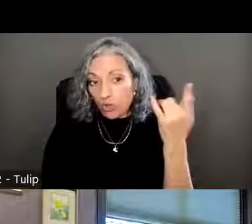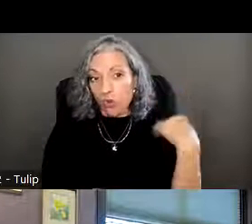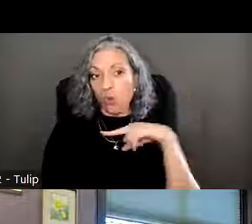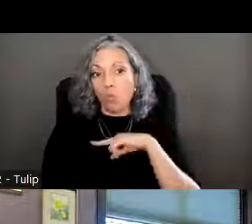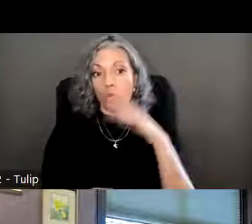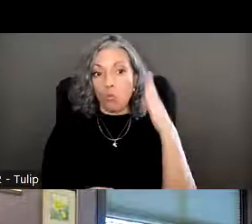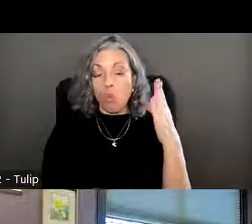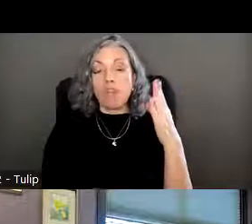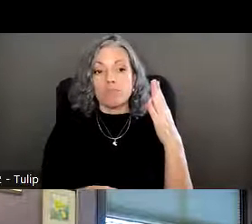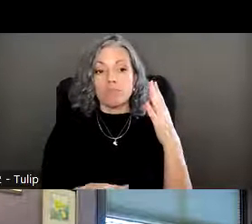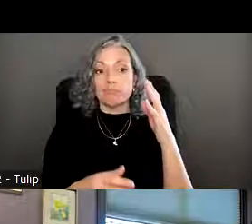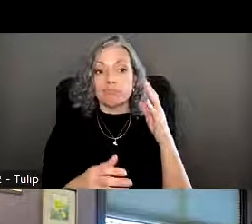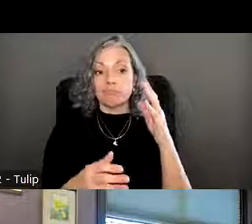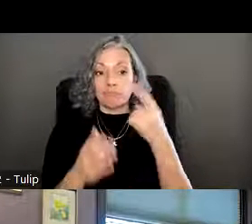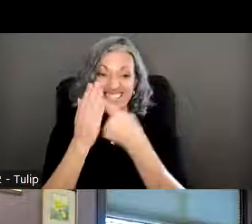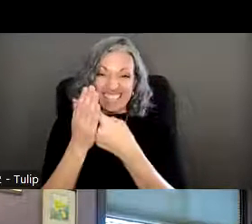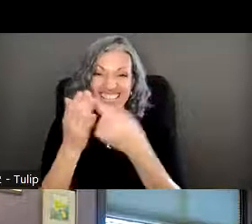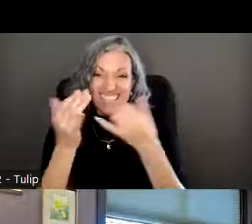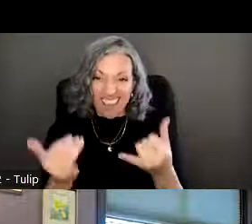year. Next slide, please.